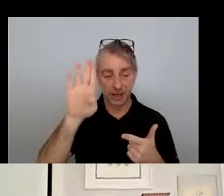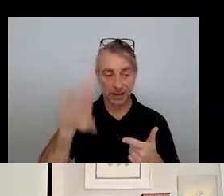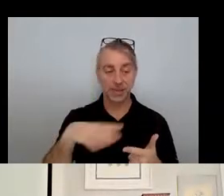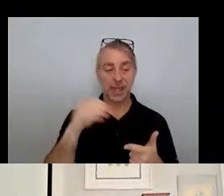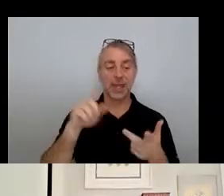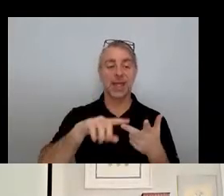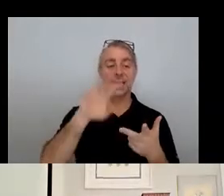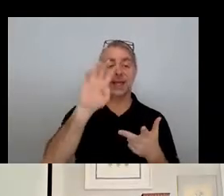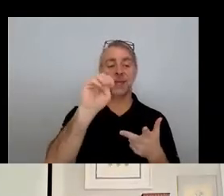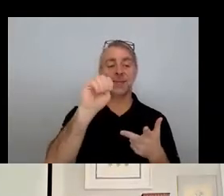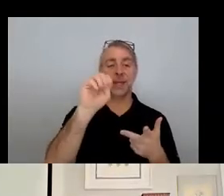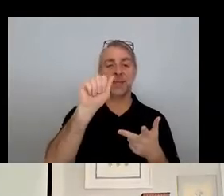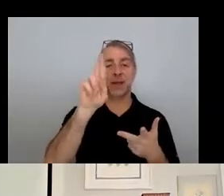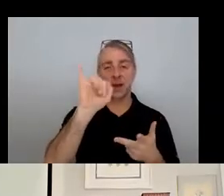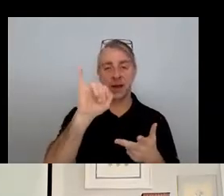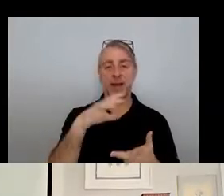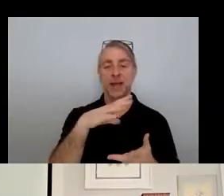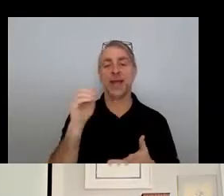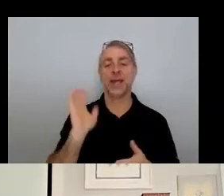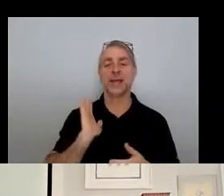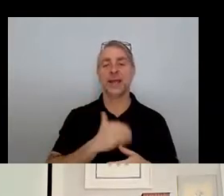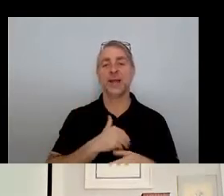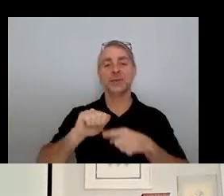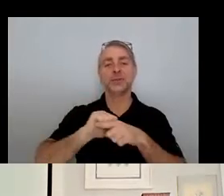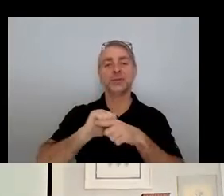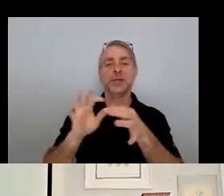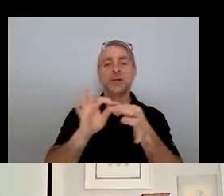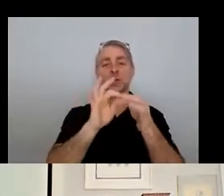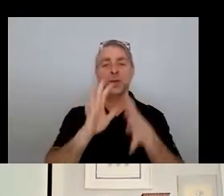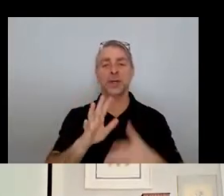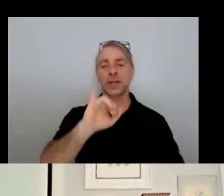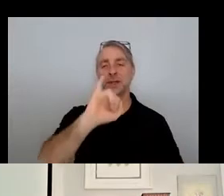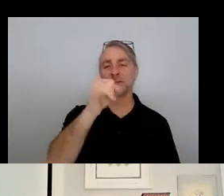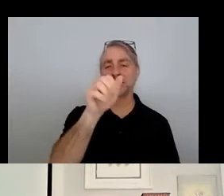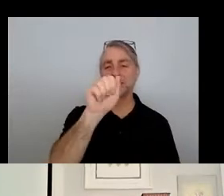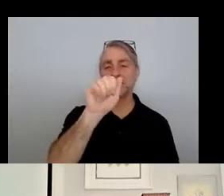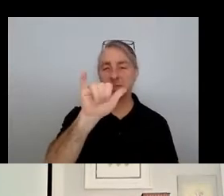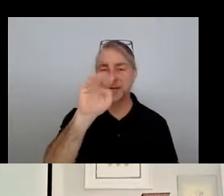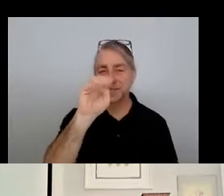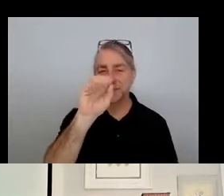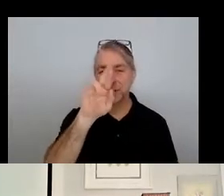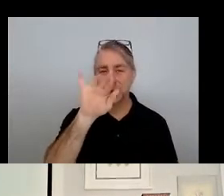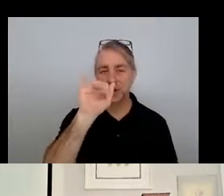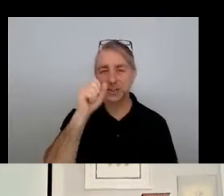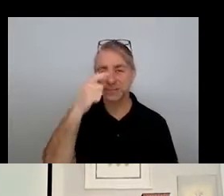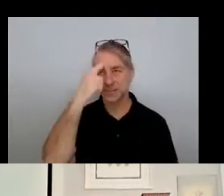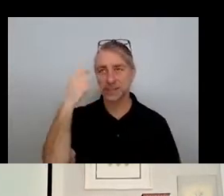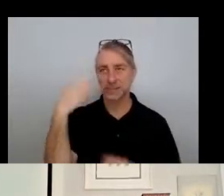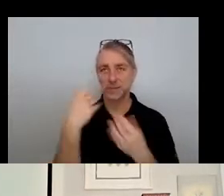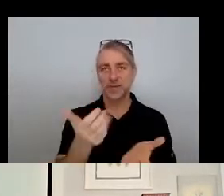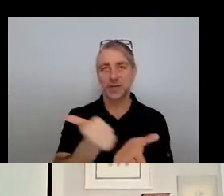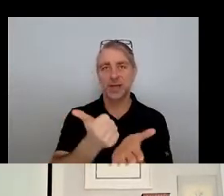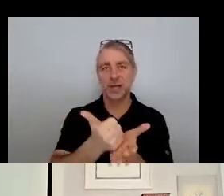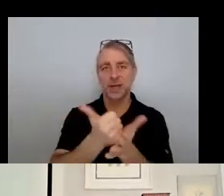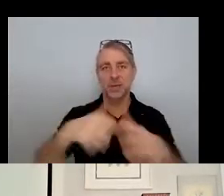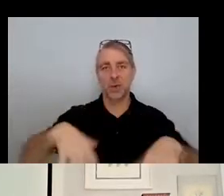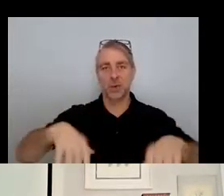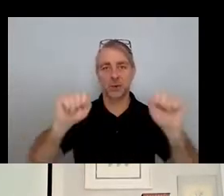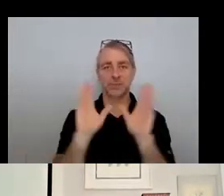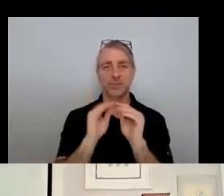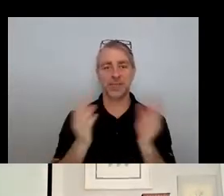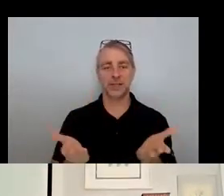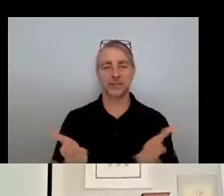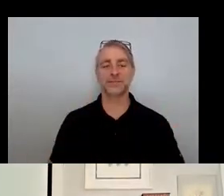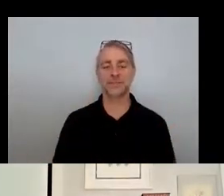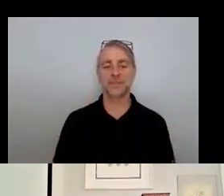training coordinator, Jay Morris, for his assistance. So the overview for today is we'll be